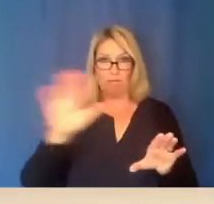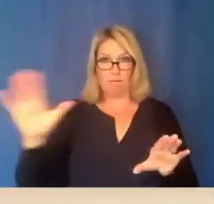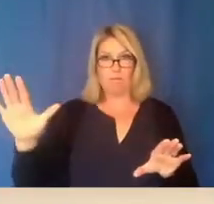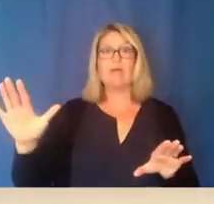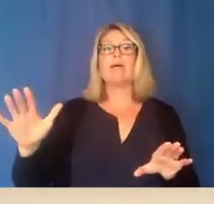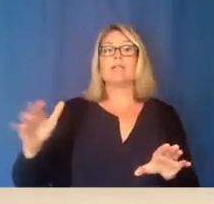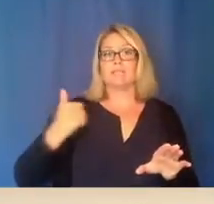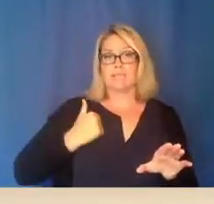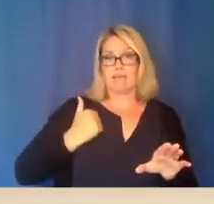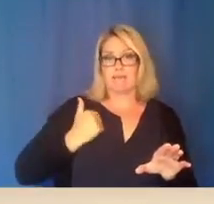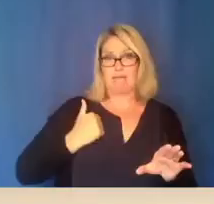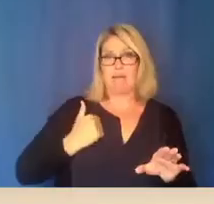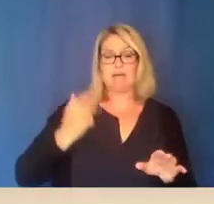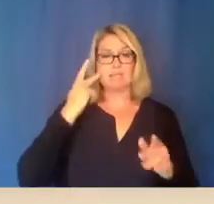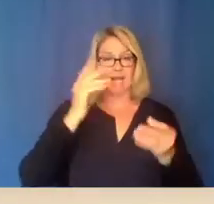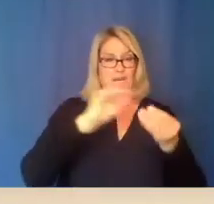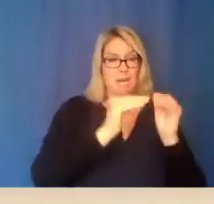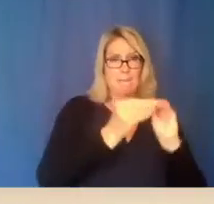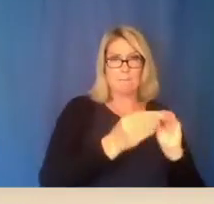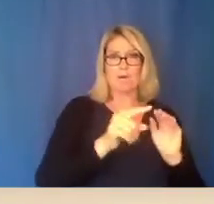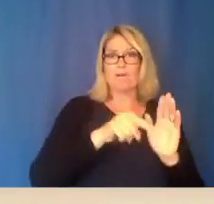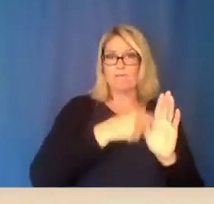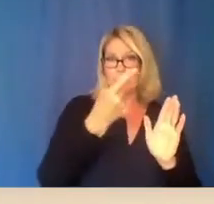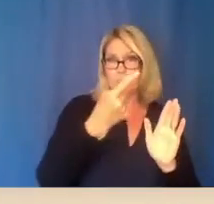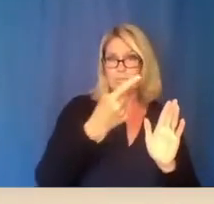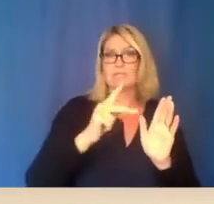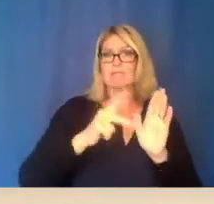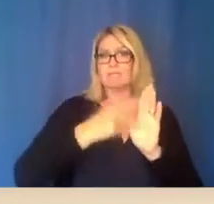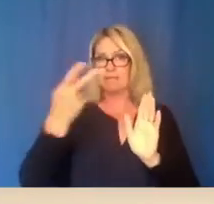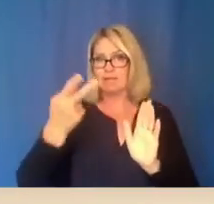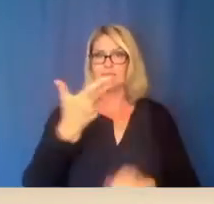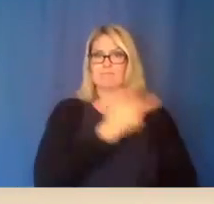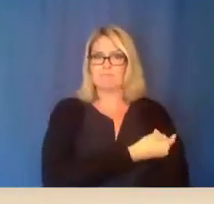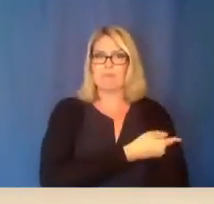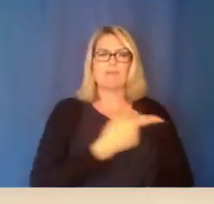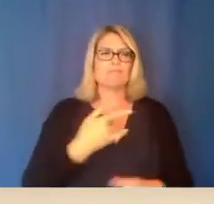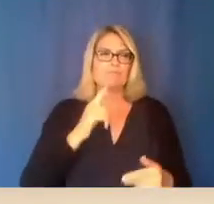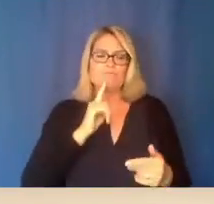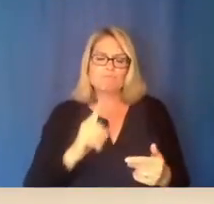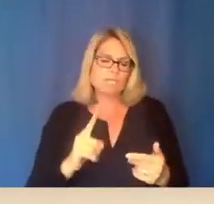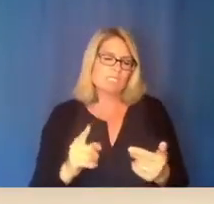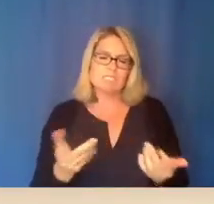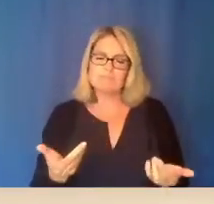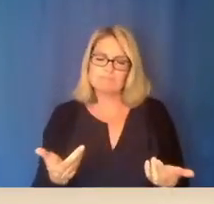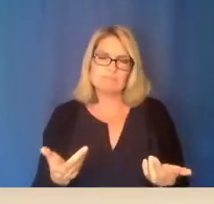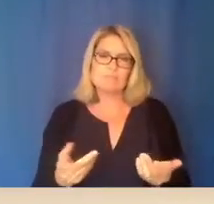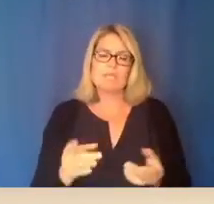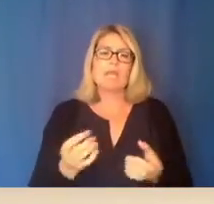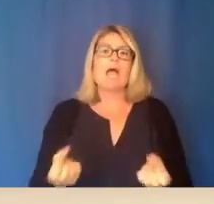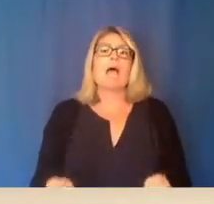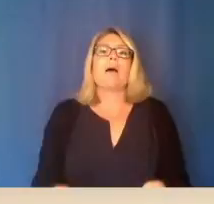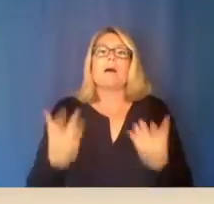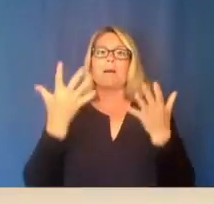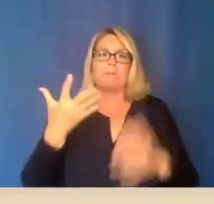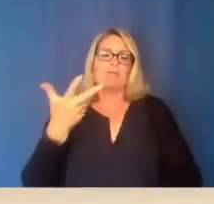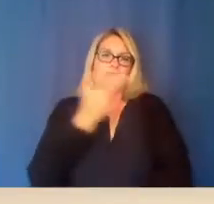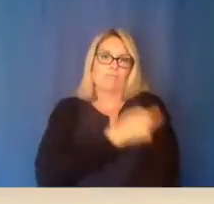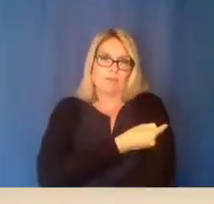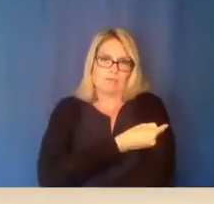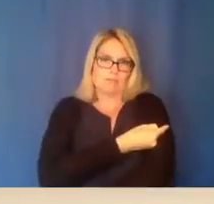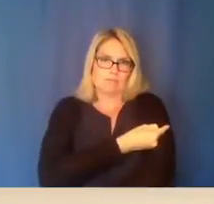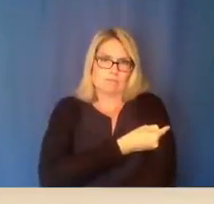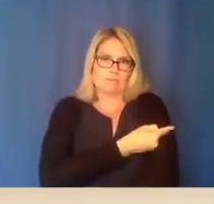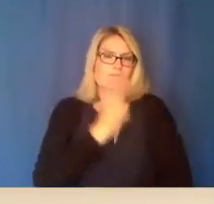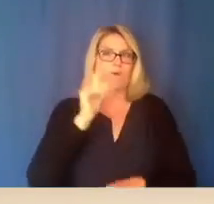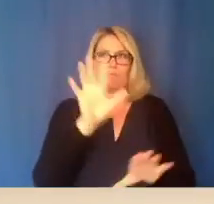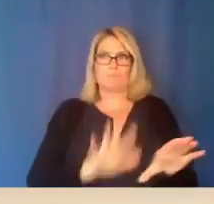second doses, really there's very little statistical significance in terms of the amount of vaccine that's been administered across the